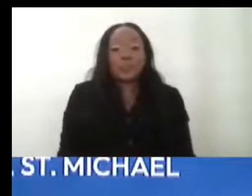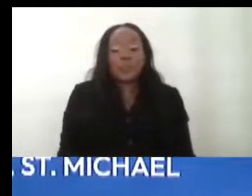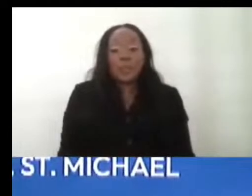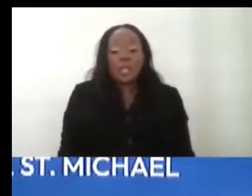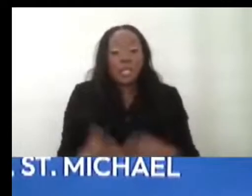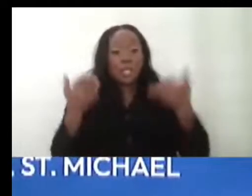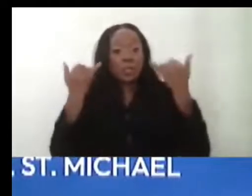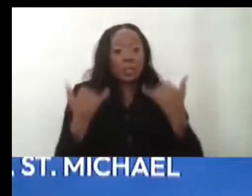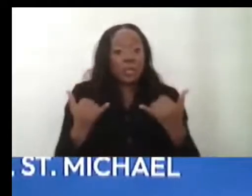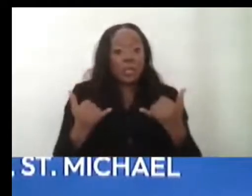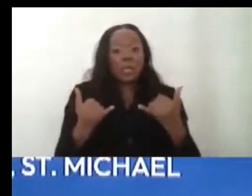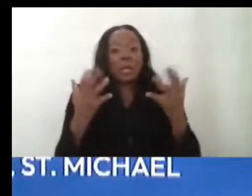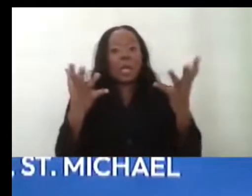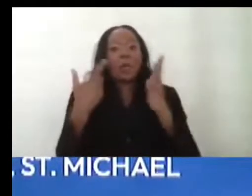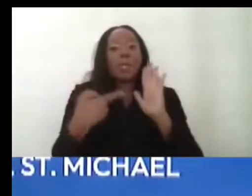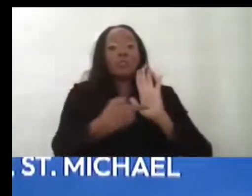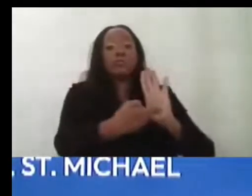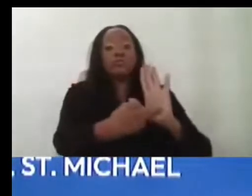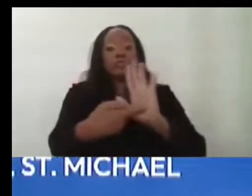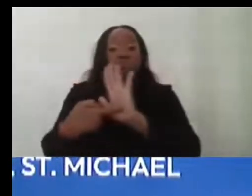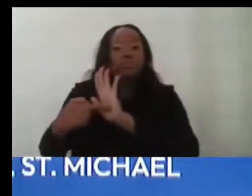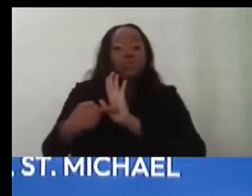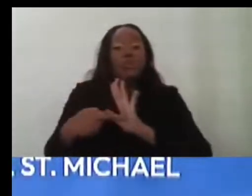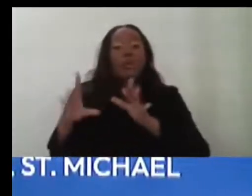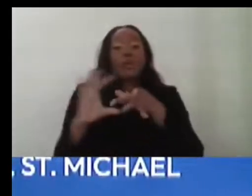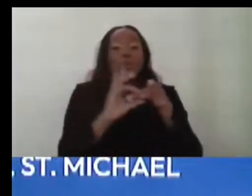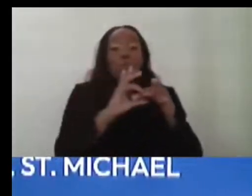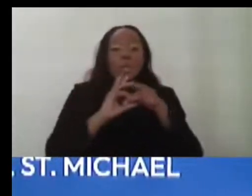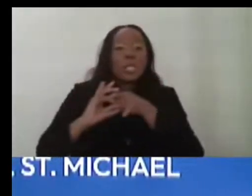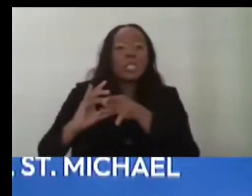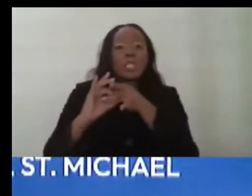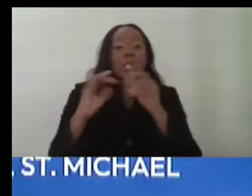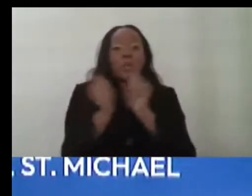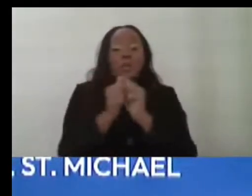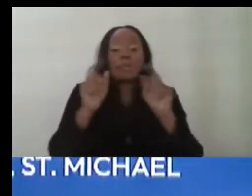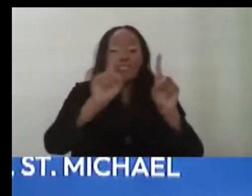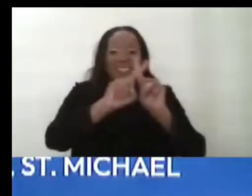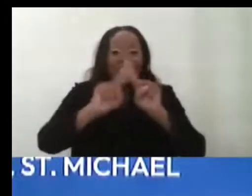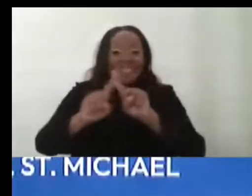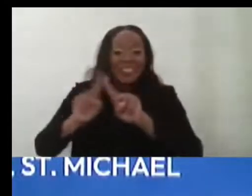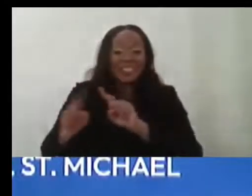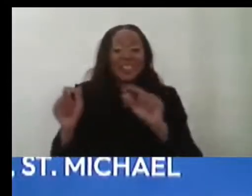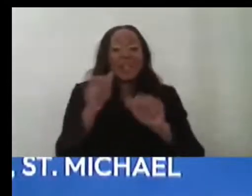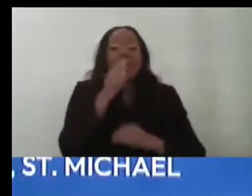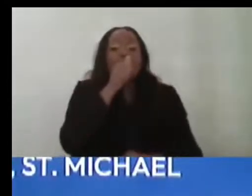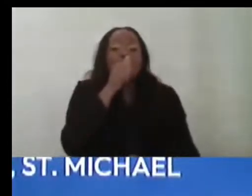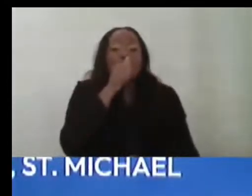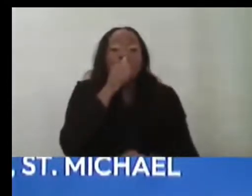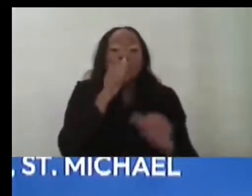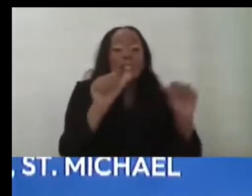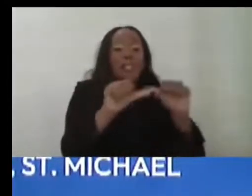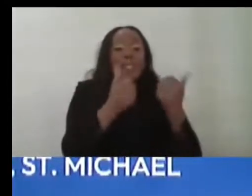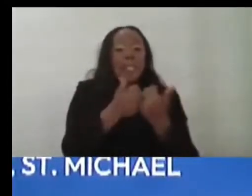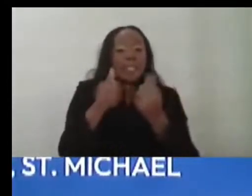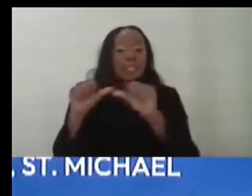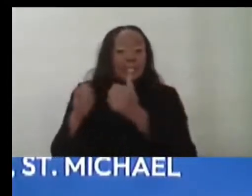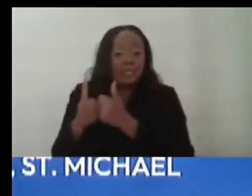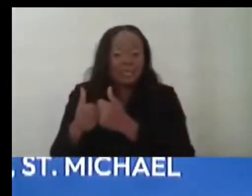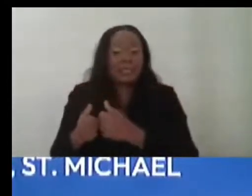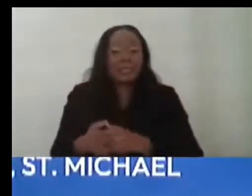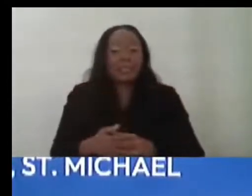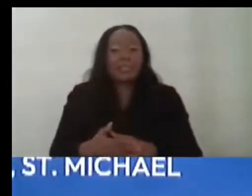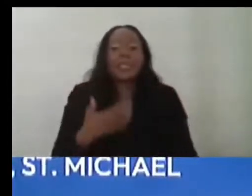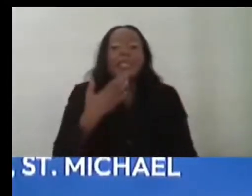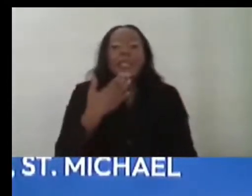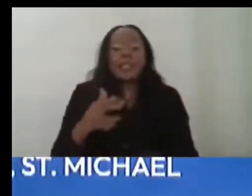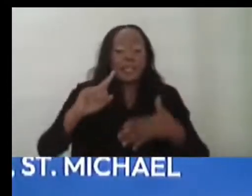opportunity to highlight our ongoing relationship with various private sector agencies, and I thank the